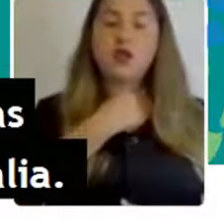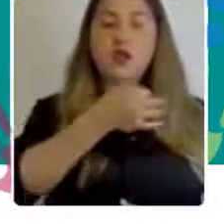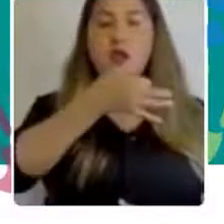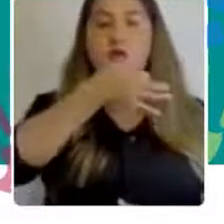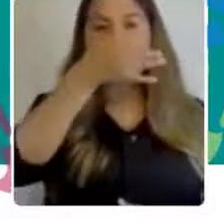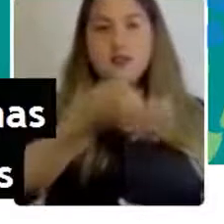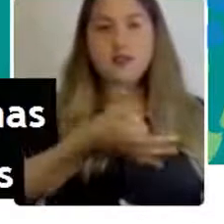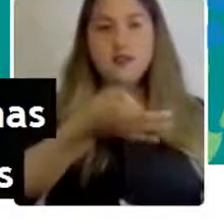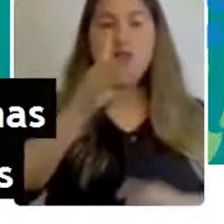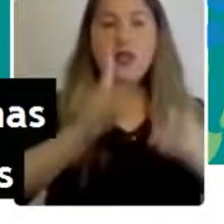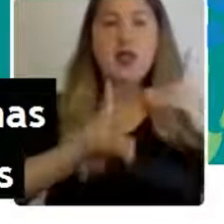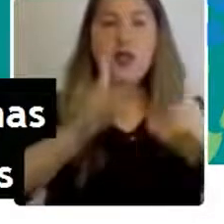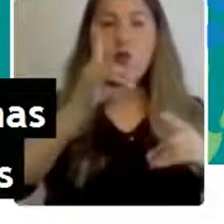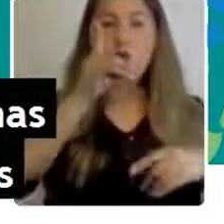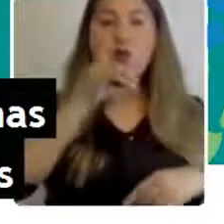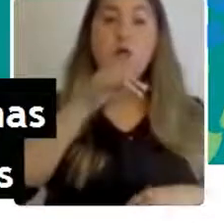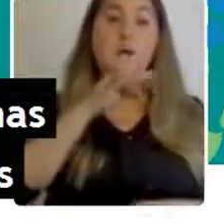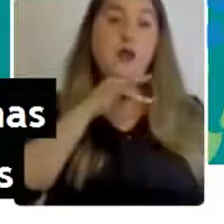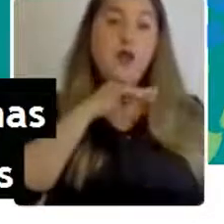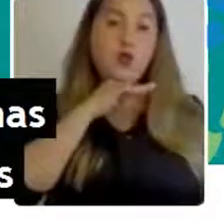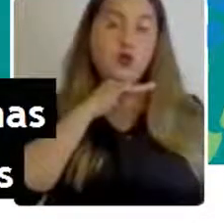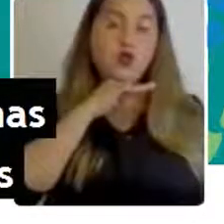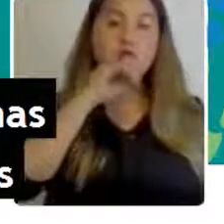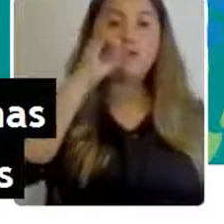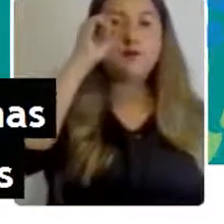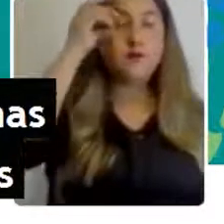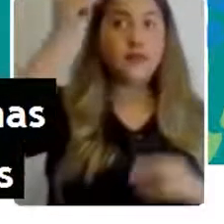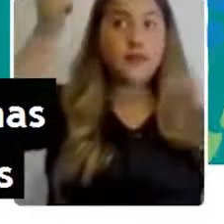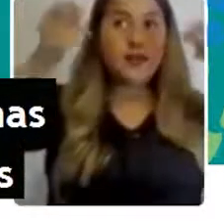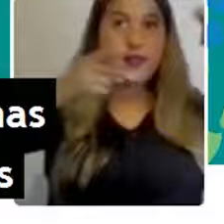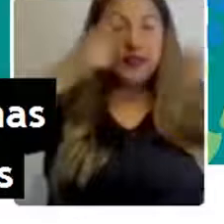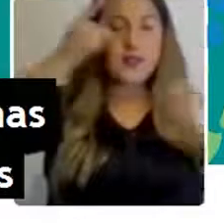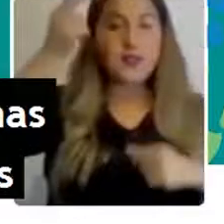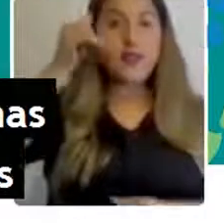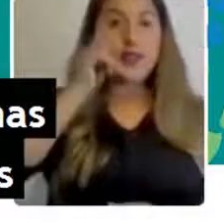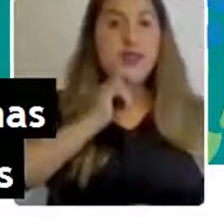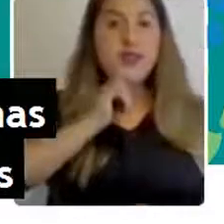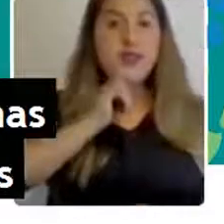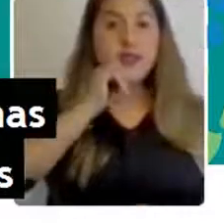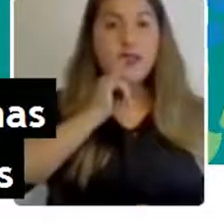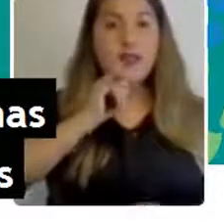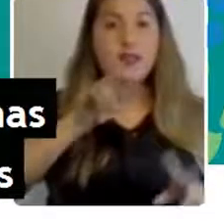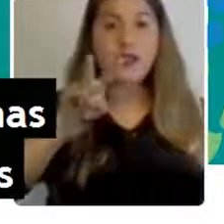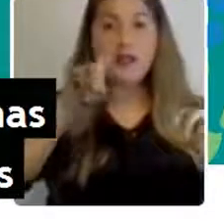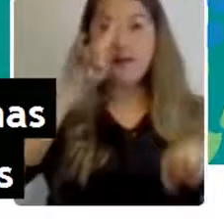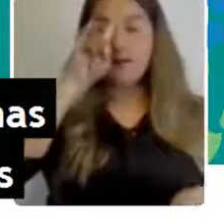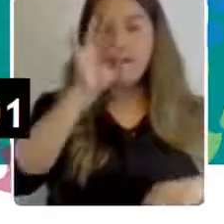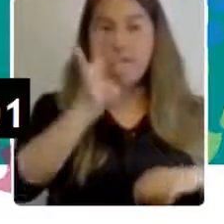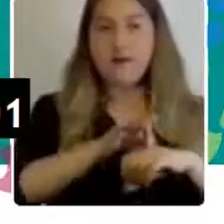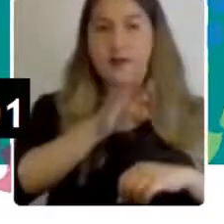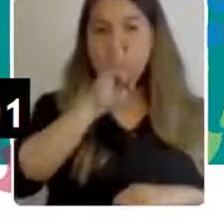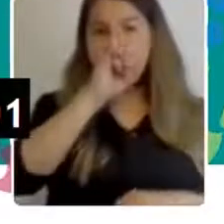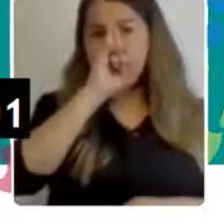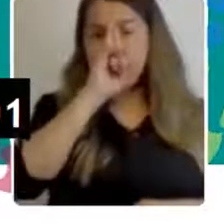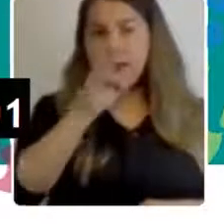diseases. In Italy, we have, of course, the general problems of rare diseases, but I would like to underline